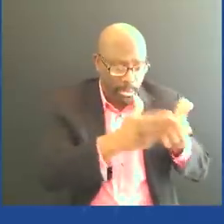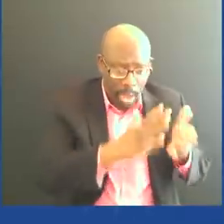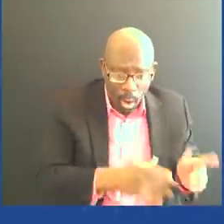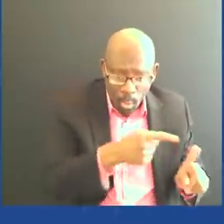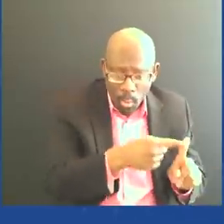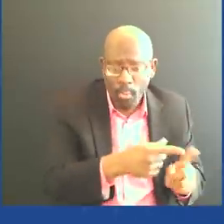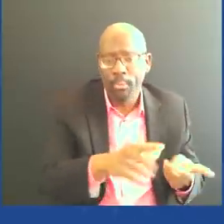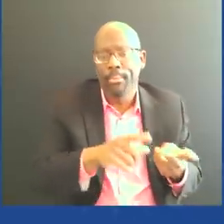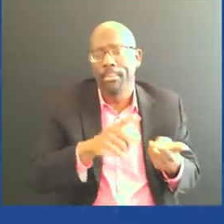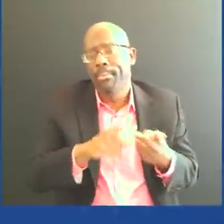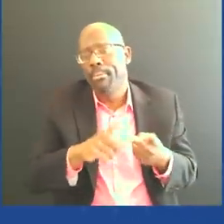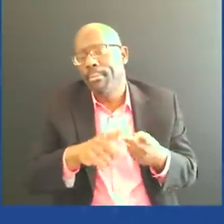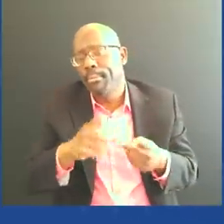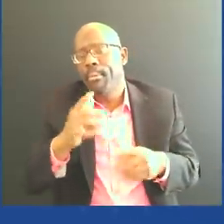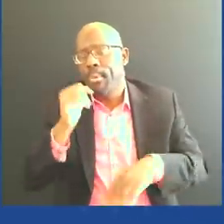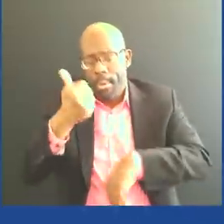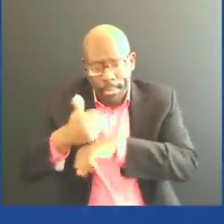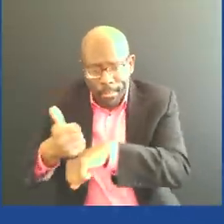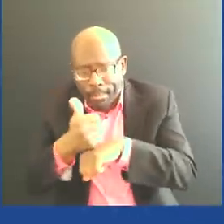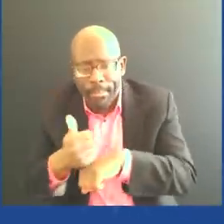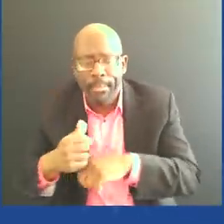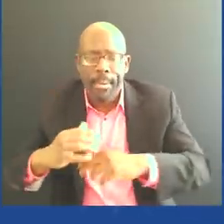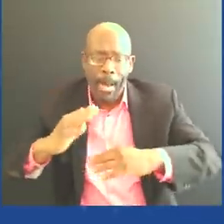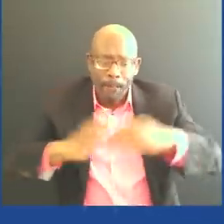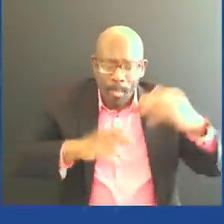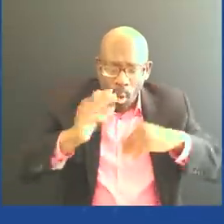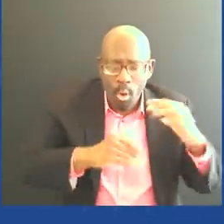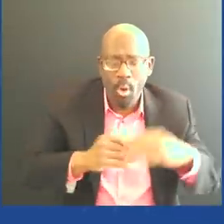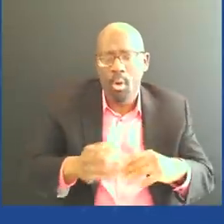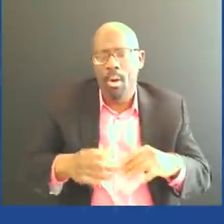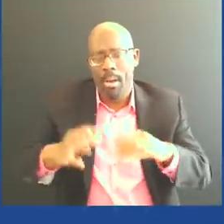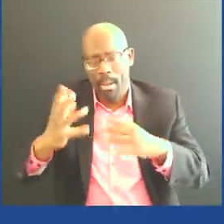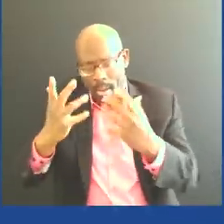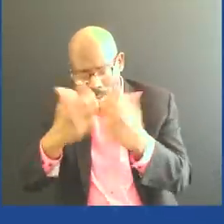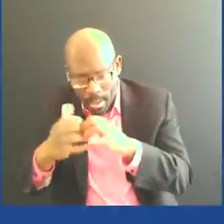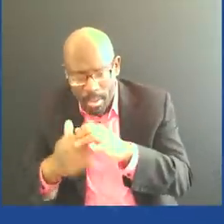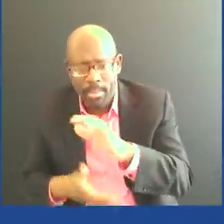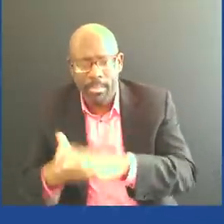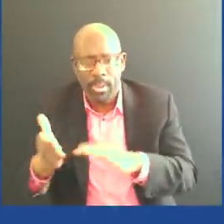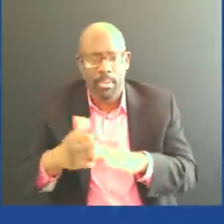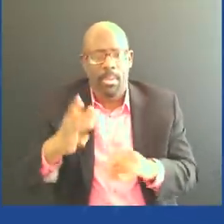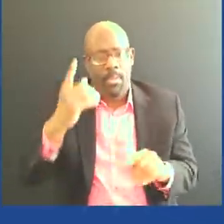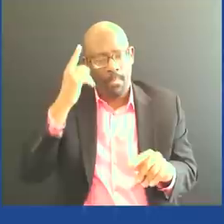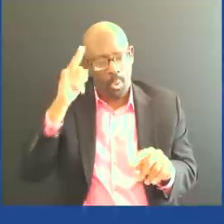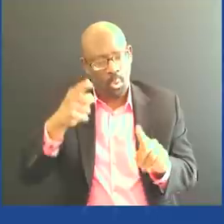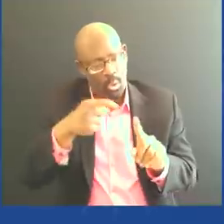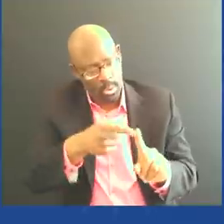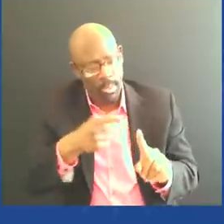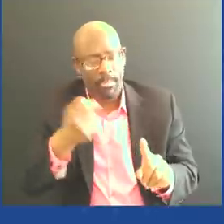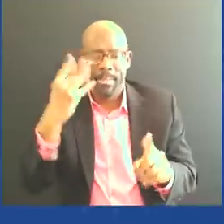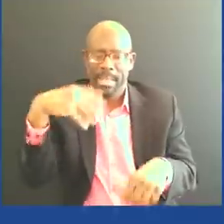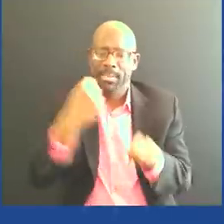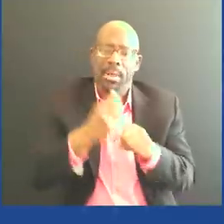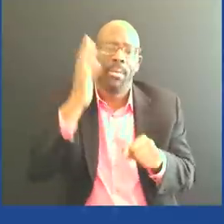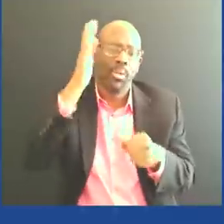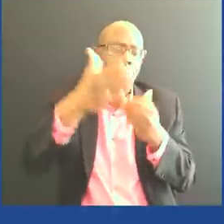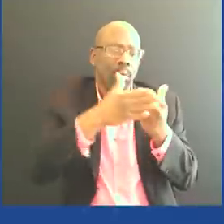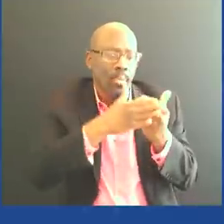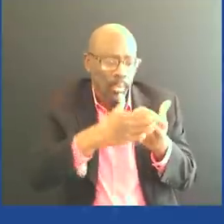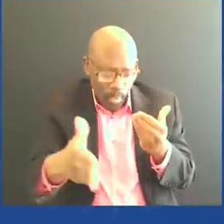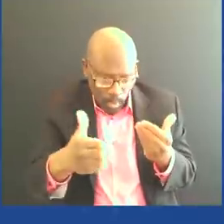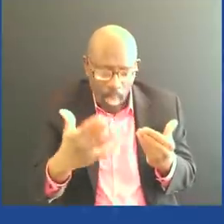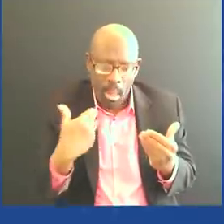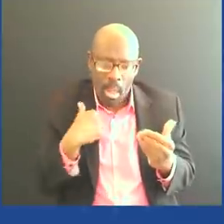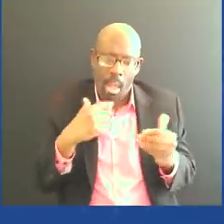come. And I want you to know that I've had an incredible partner. Jill has watched over the progress of